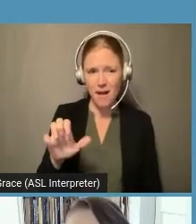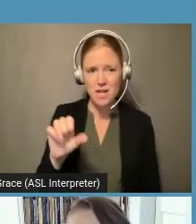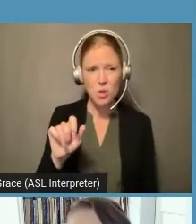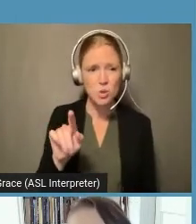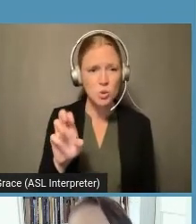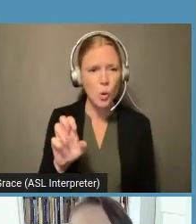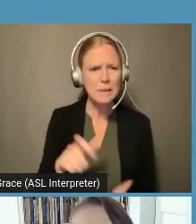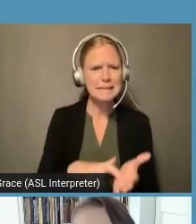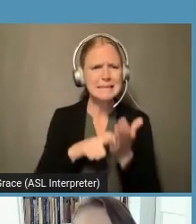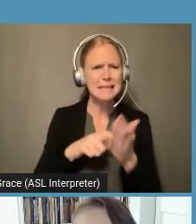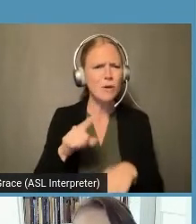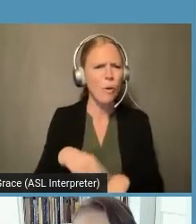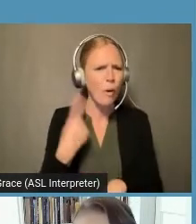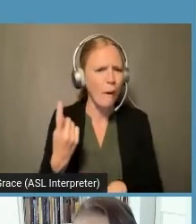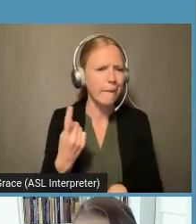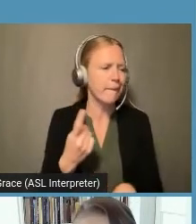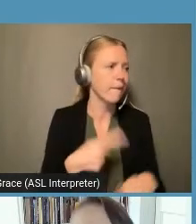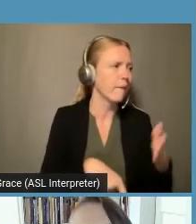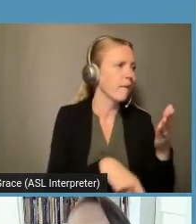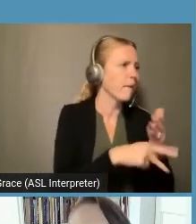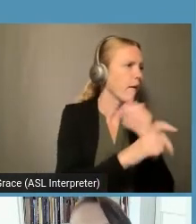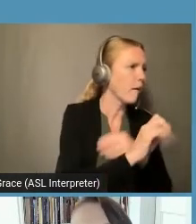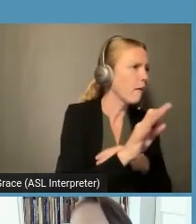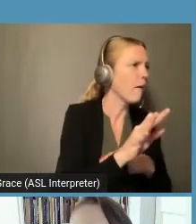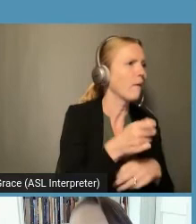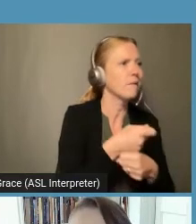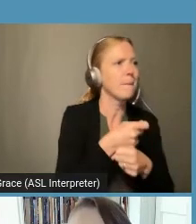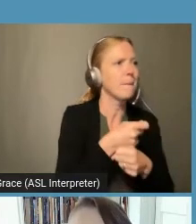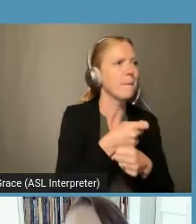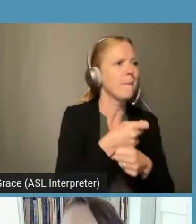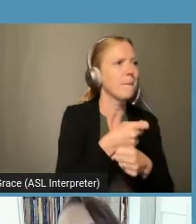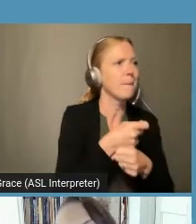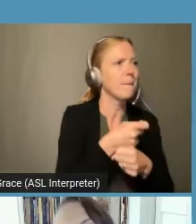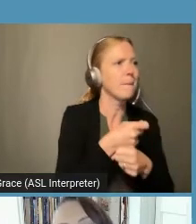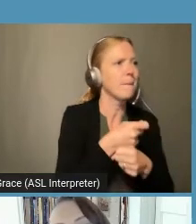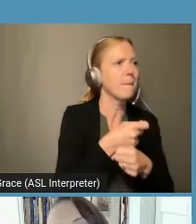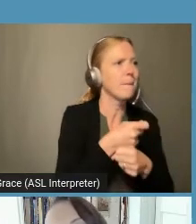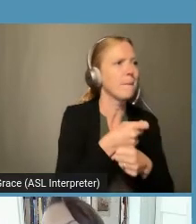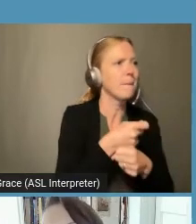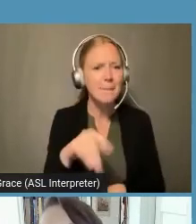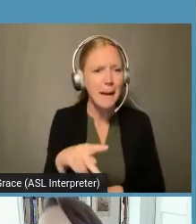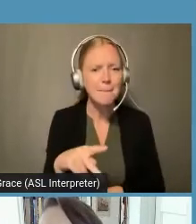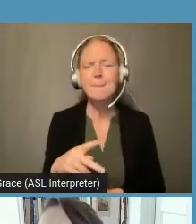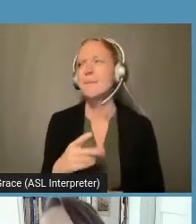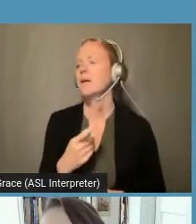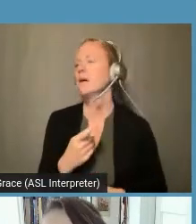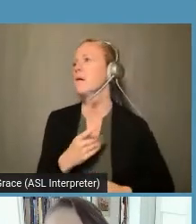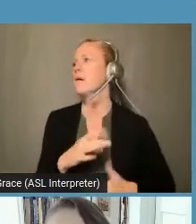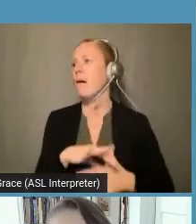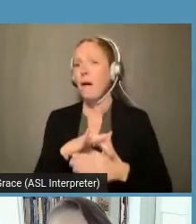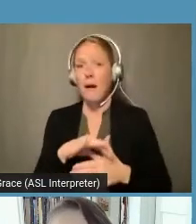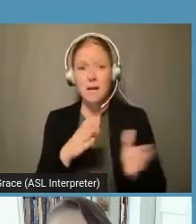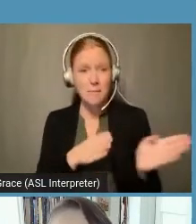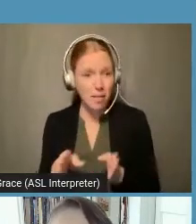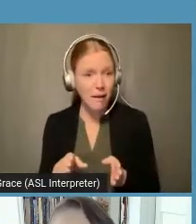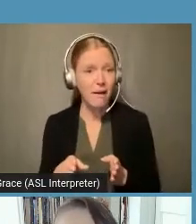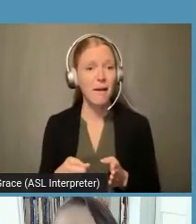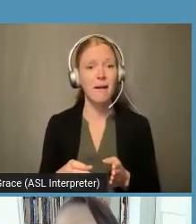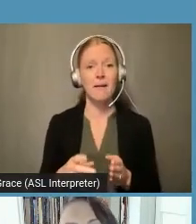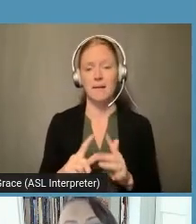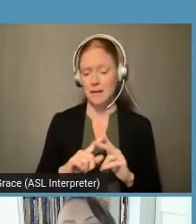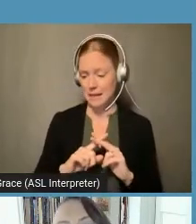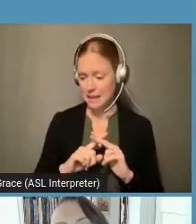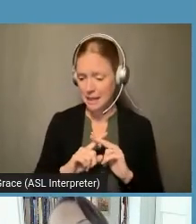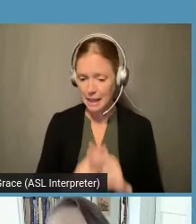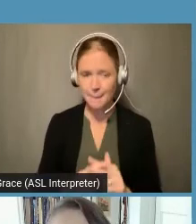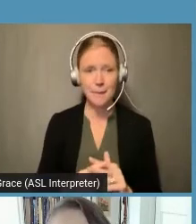creating a site map to building a content plan, getting a design, implementing that design, testing,